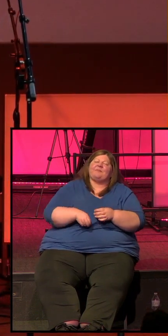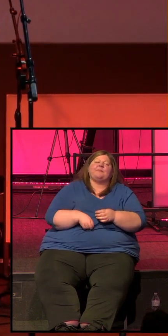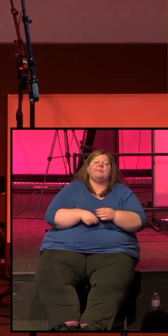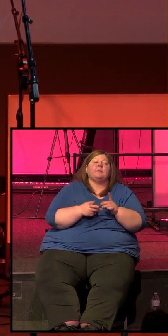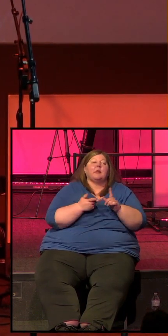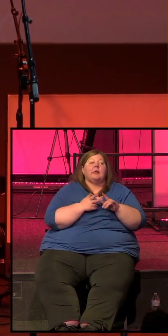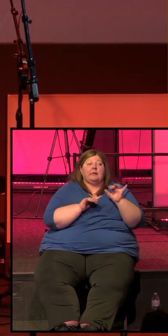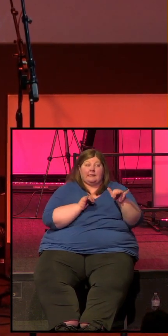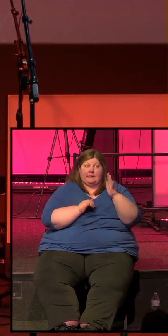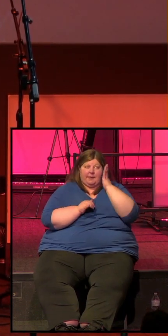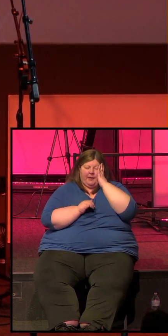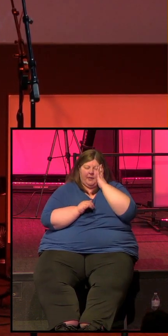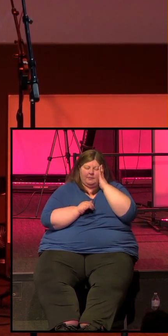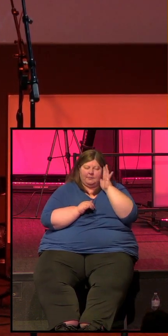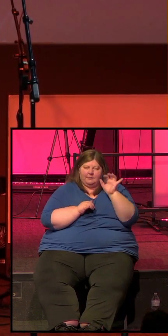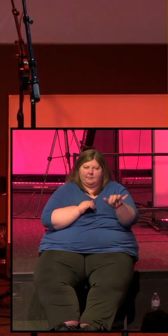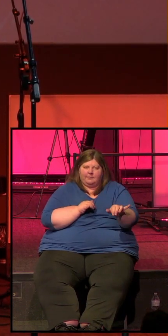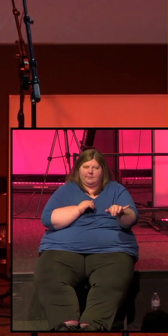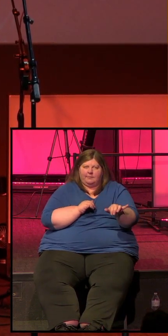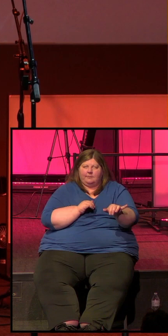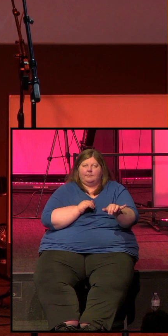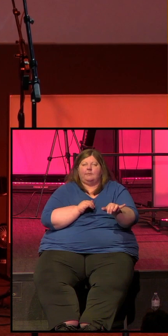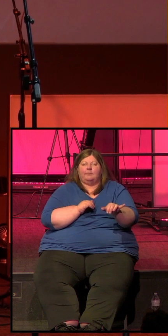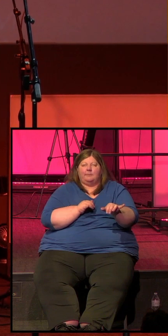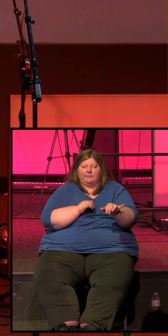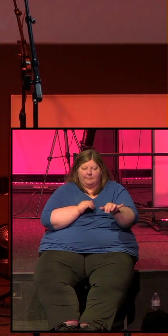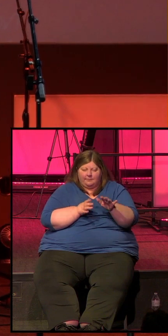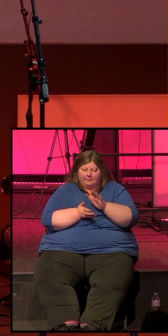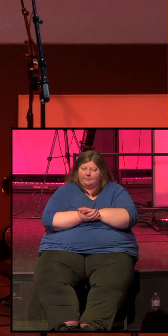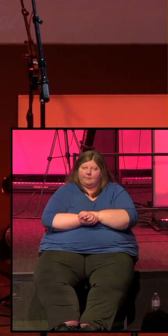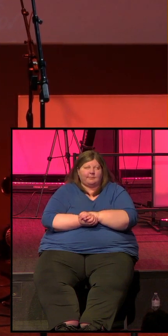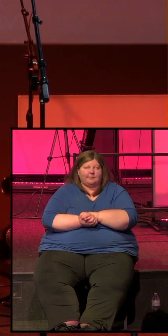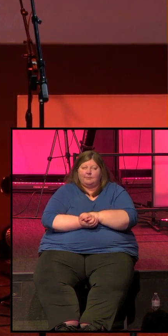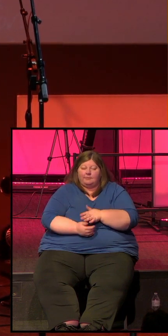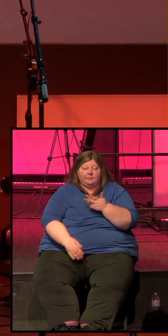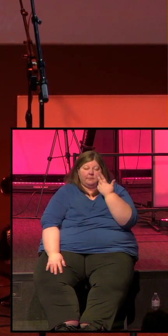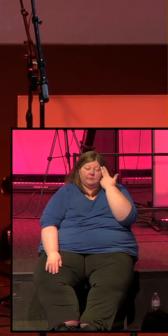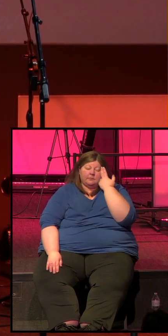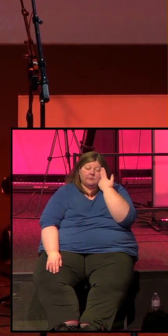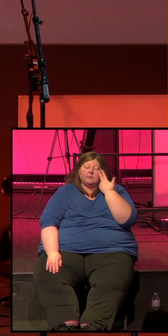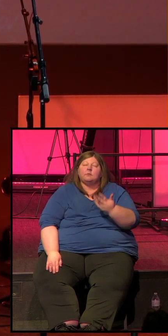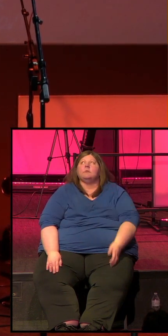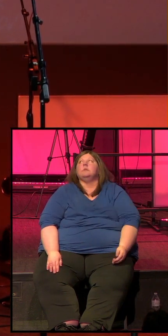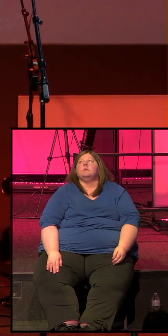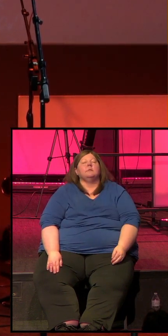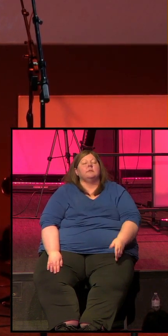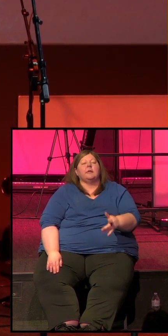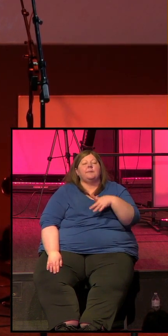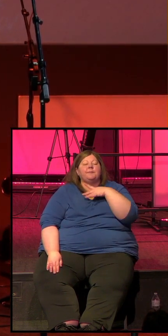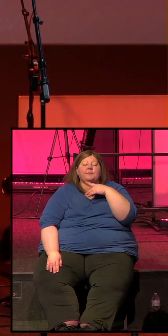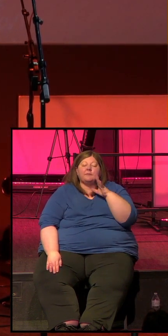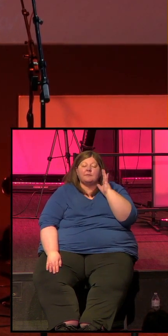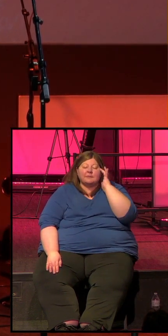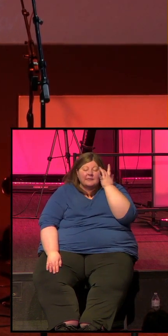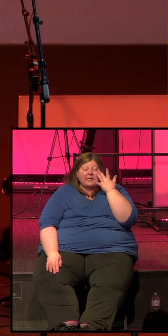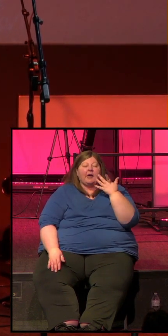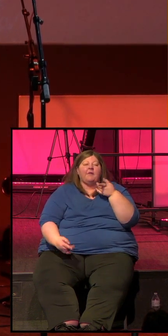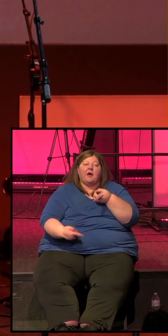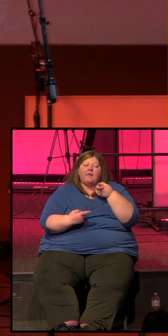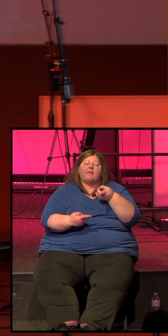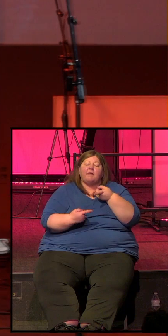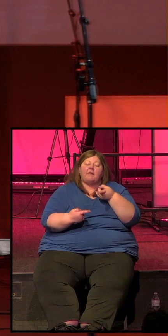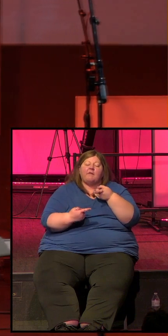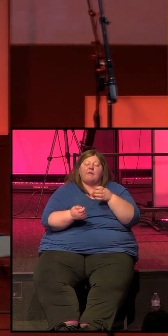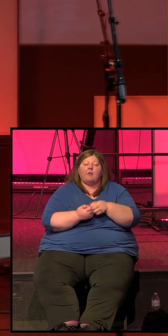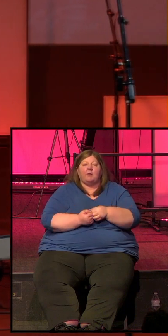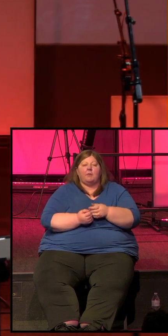in bed. I literally wrote, this is the description I put in this one. Just shoot me. I am so sick of fighting with my kid on bedtime. He was out of